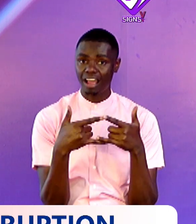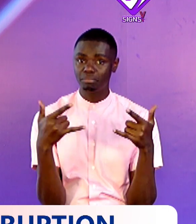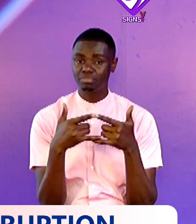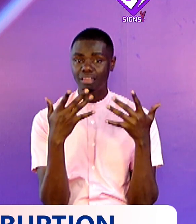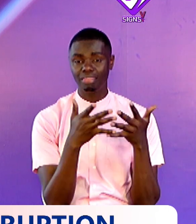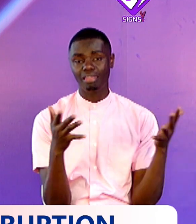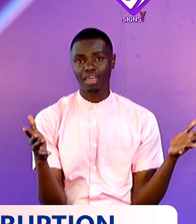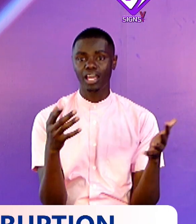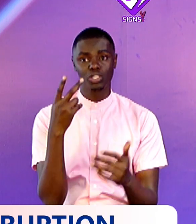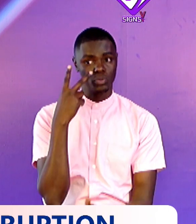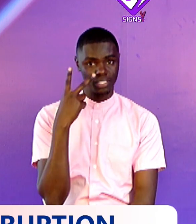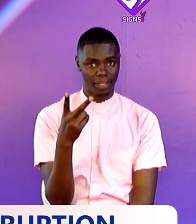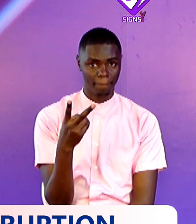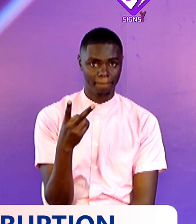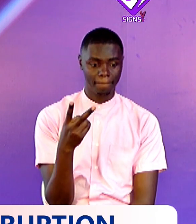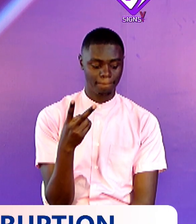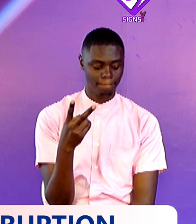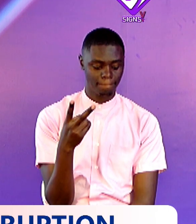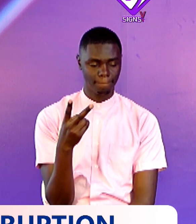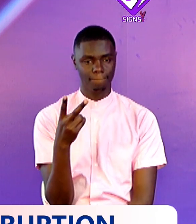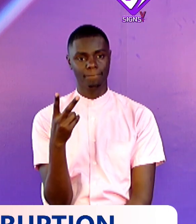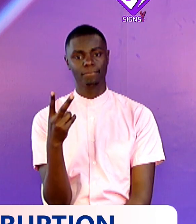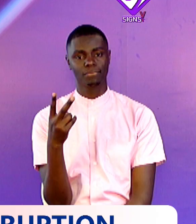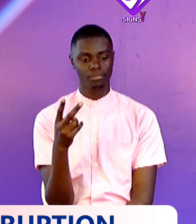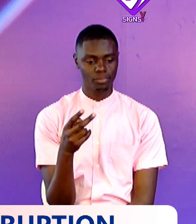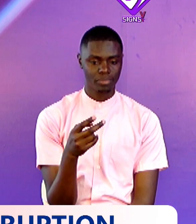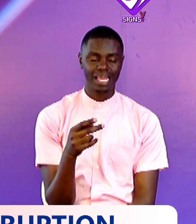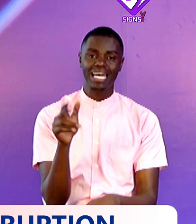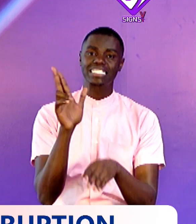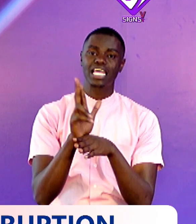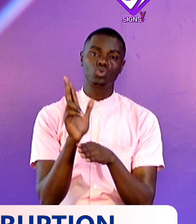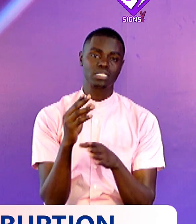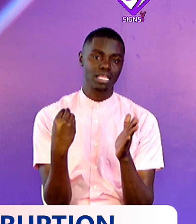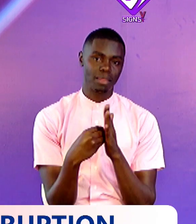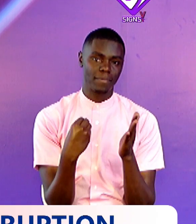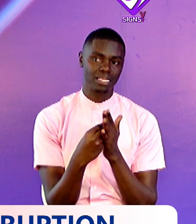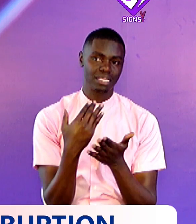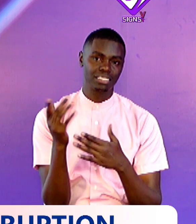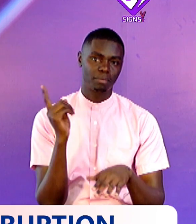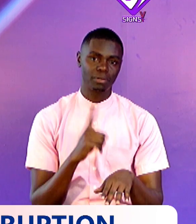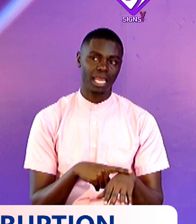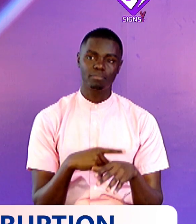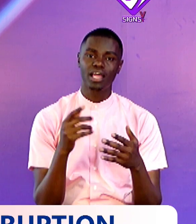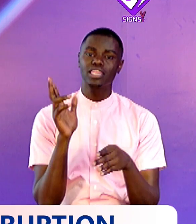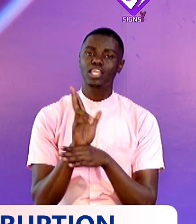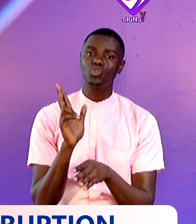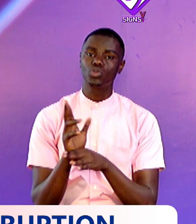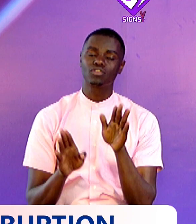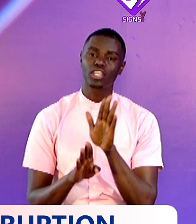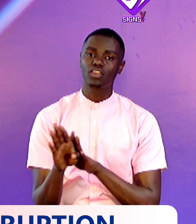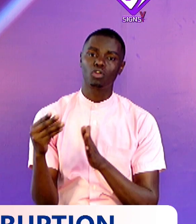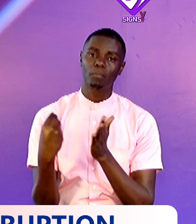where you realize that as they are using these monies, sometimes they even go overboard and use it for